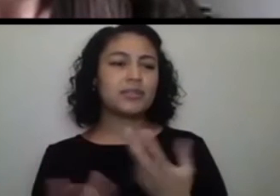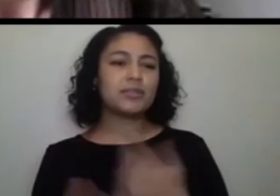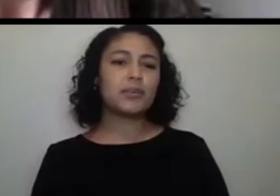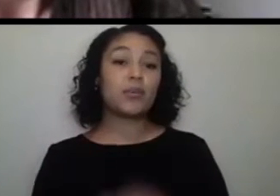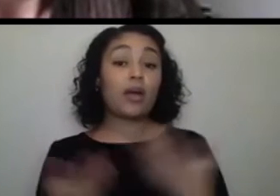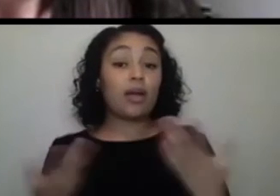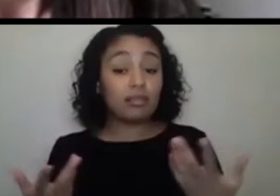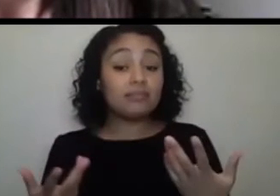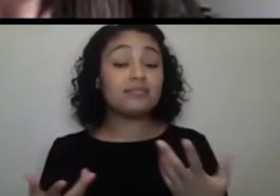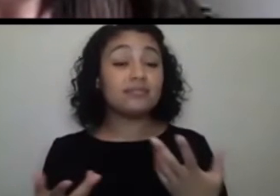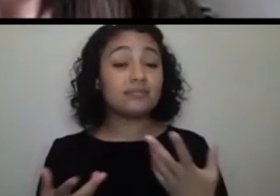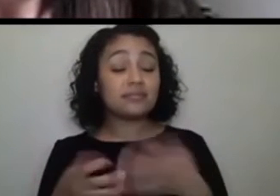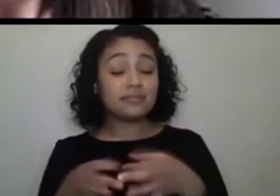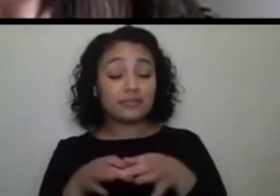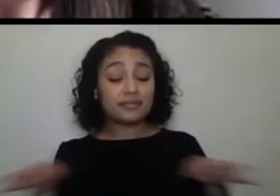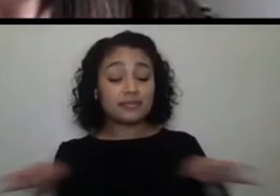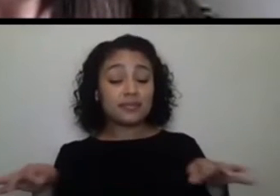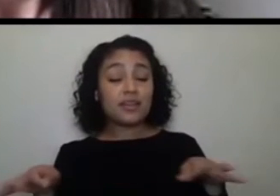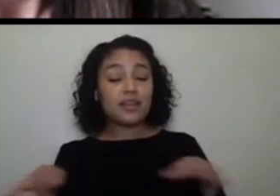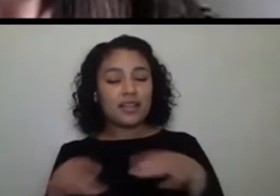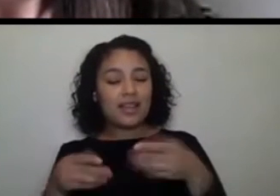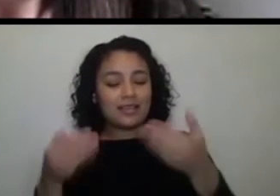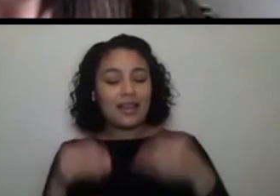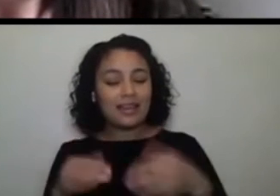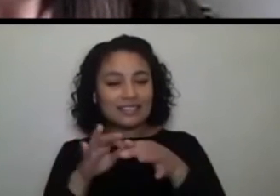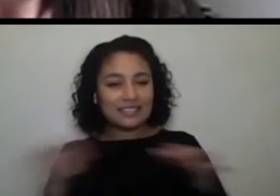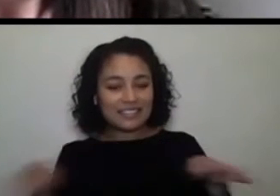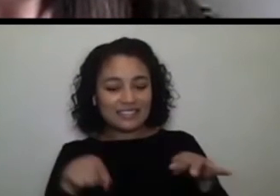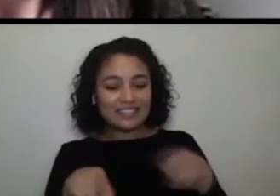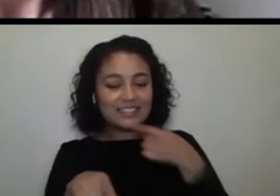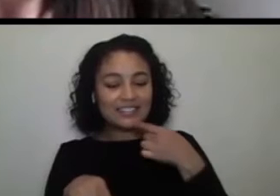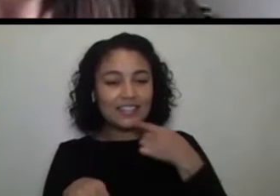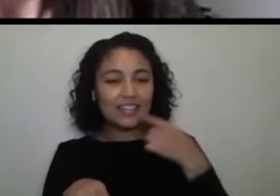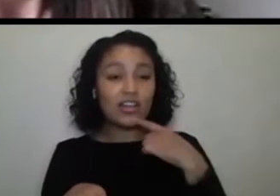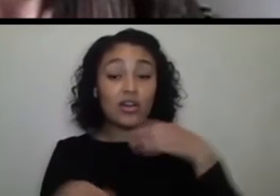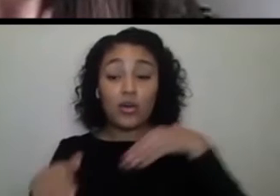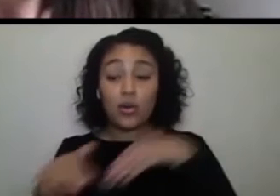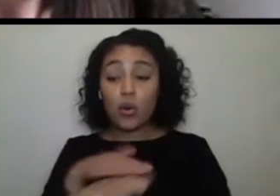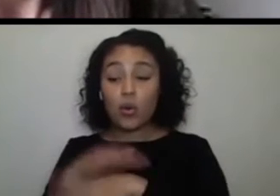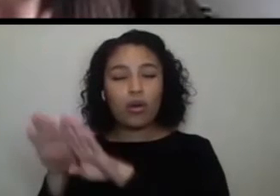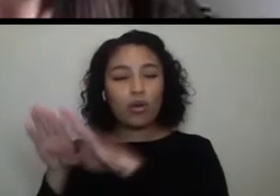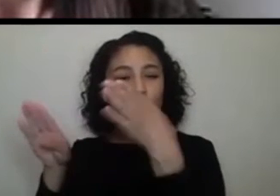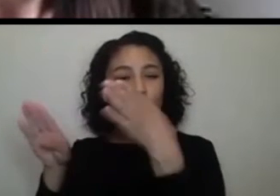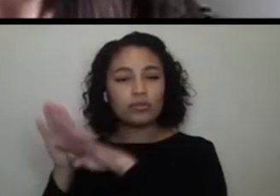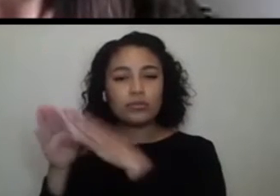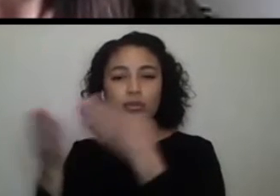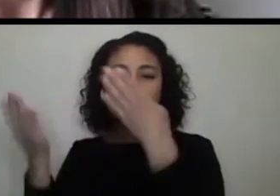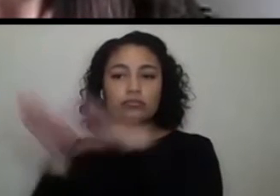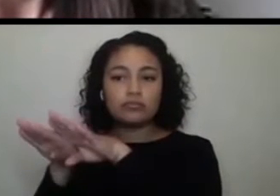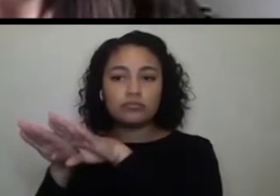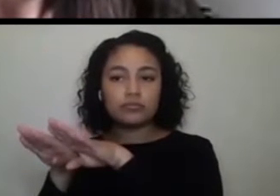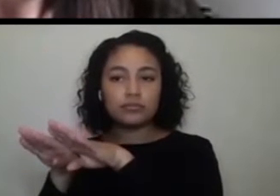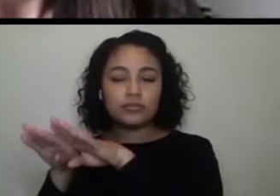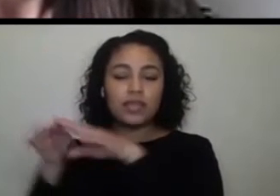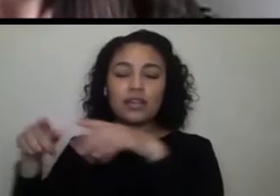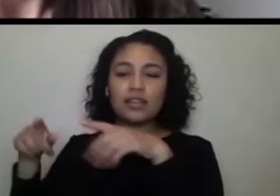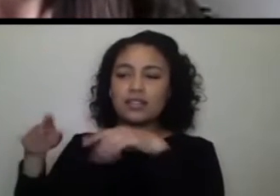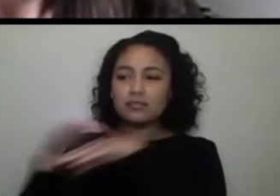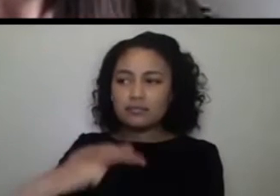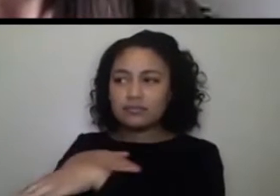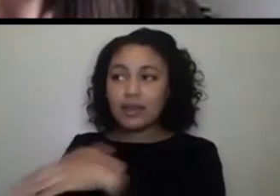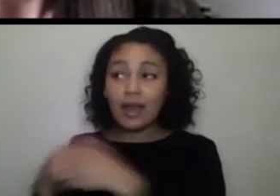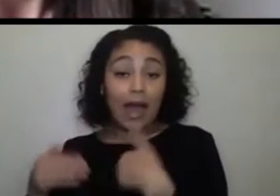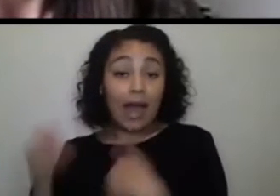And I asked my daughter-in-law to try this on my granddaughter, Abby. It was just a manuscript. Didn't have